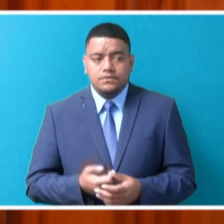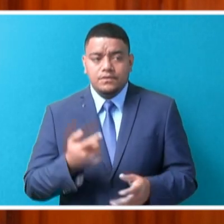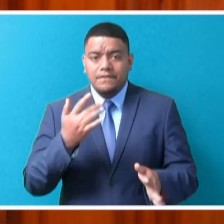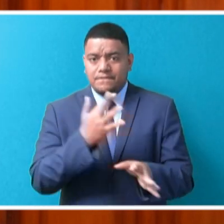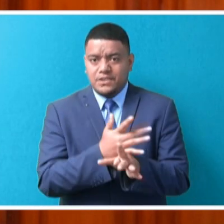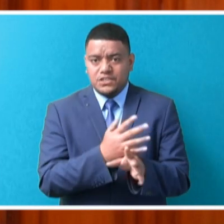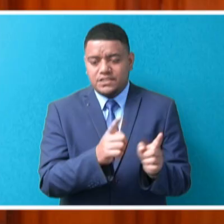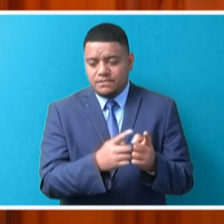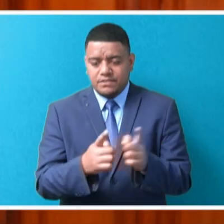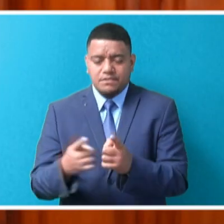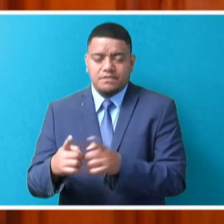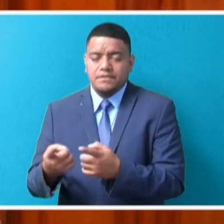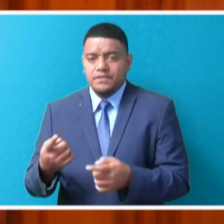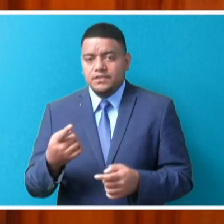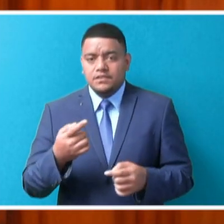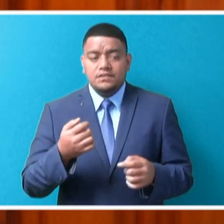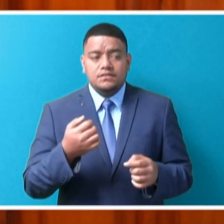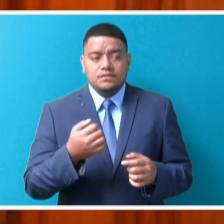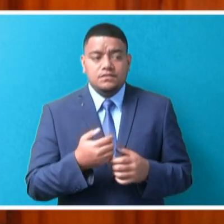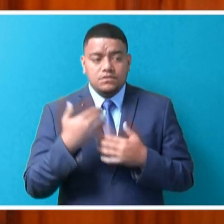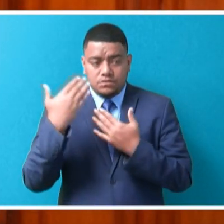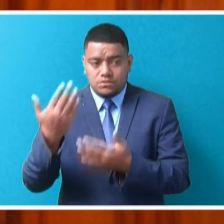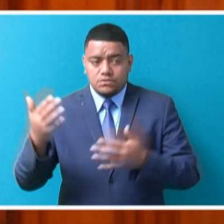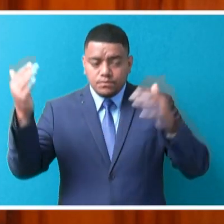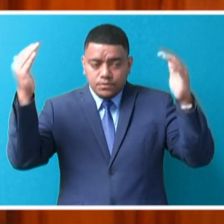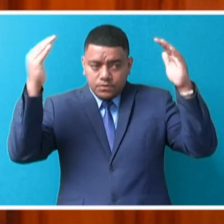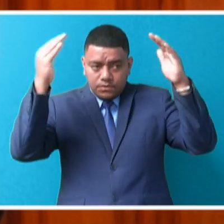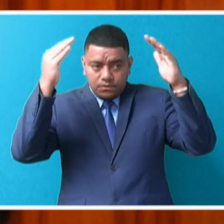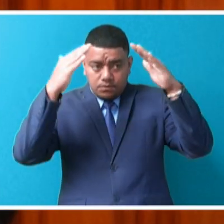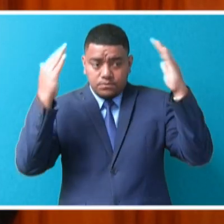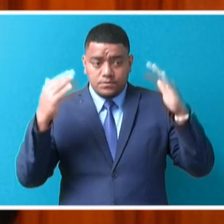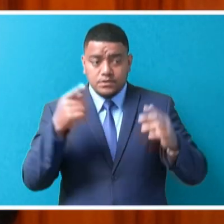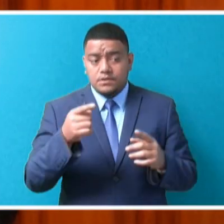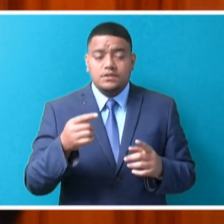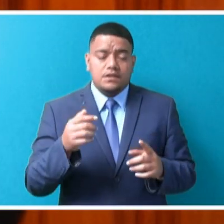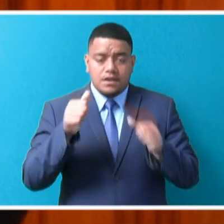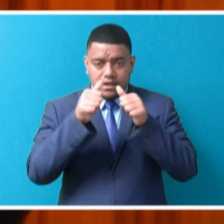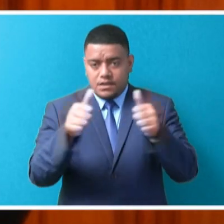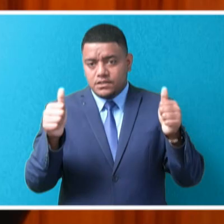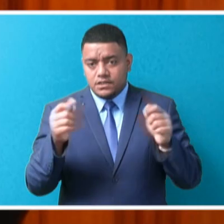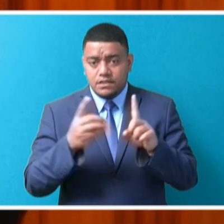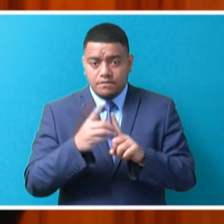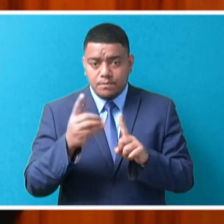squid, and deepwater crab. Honorable Speaker, the Aquaculture Development Plan